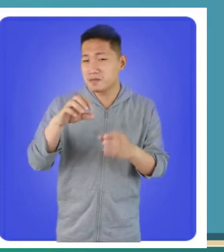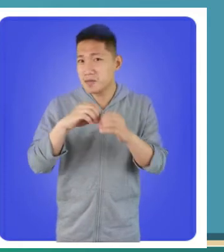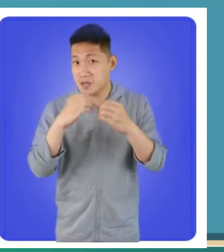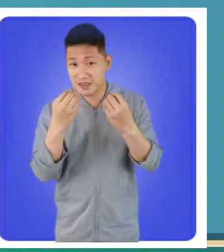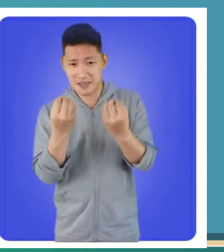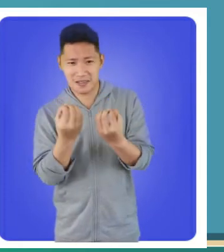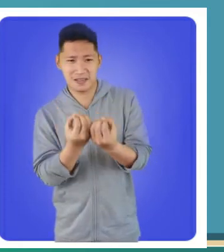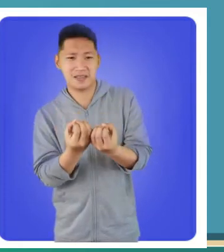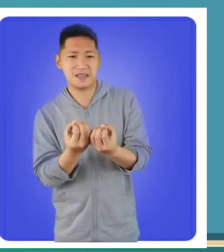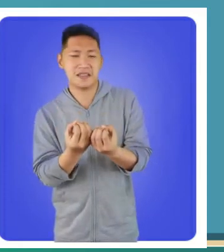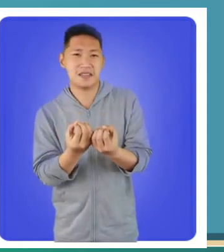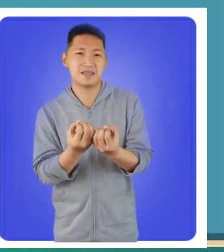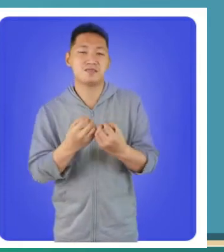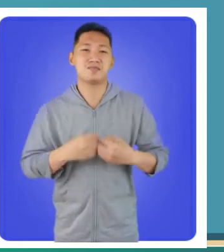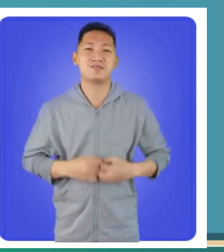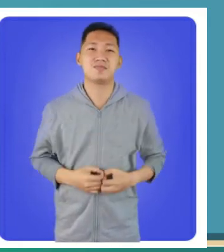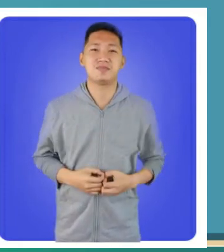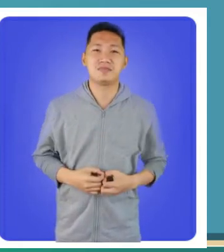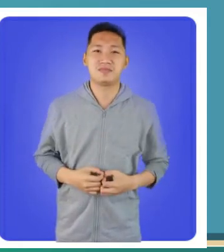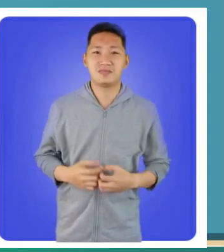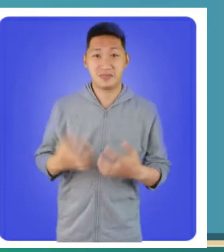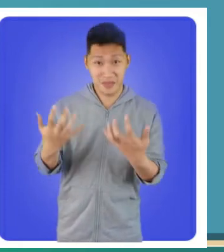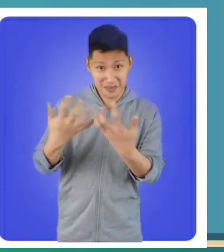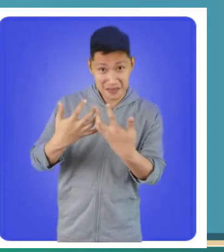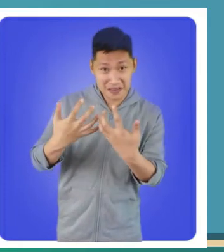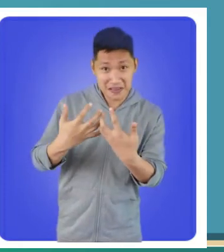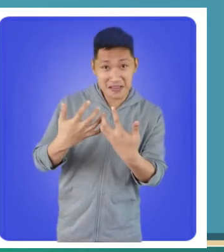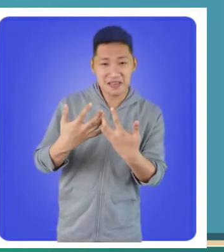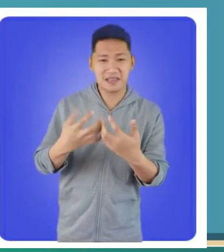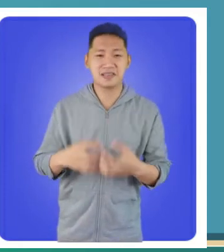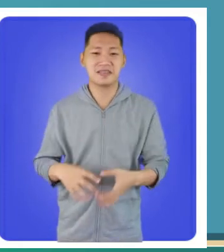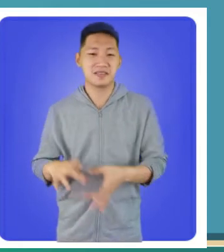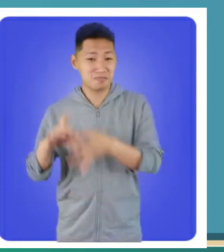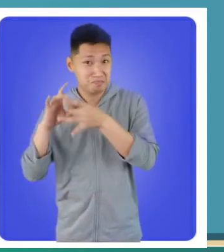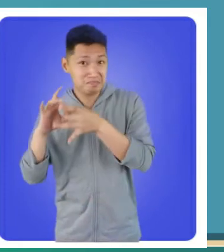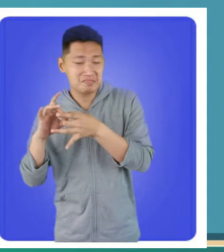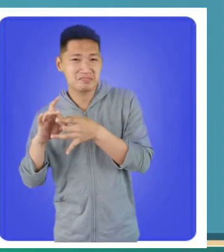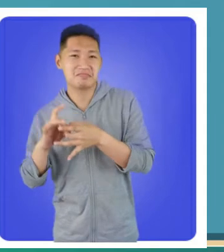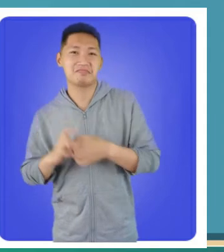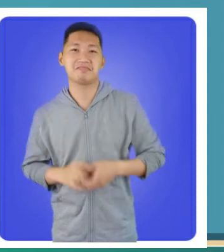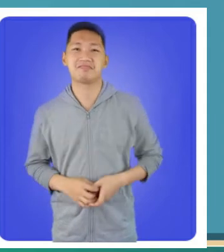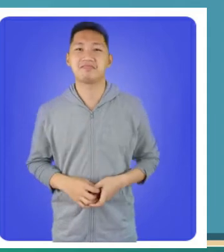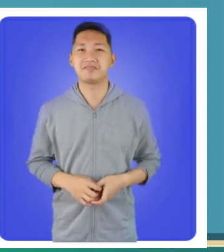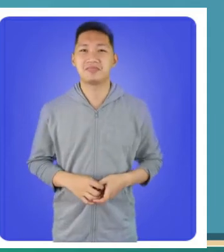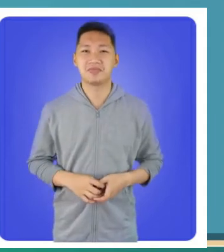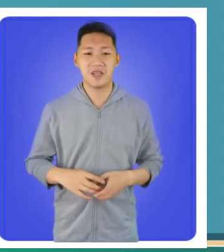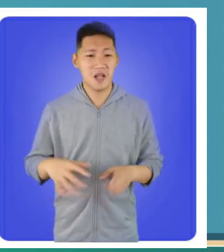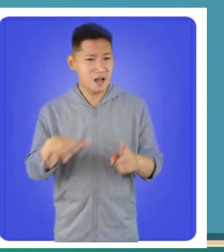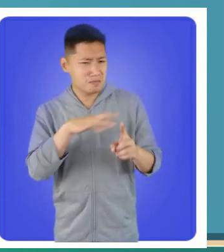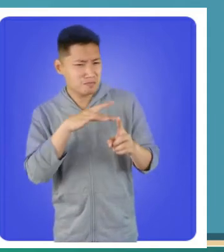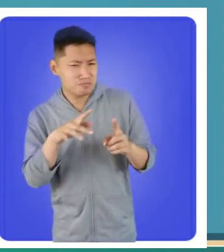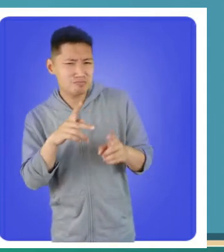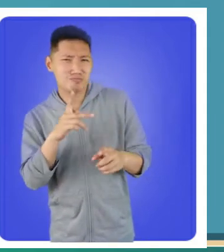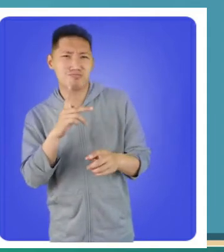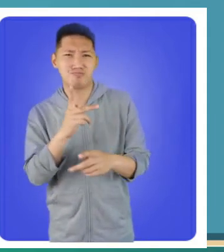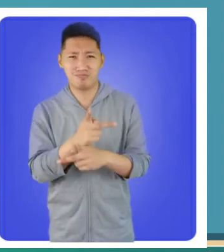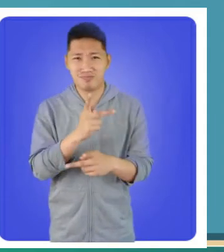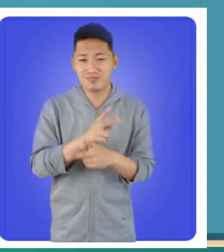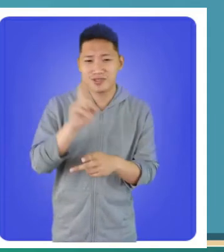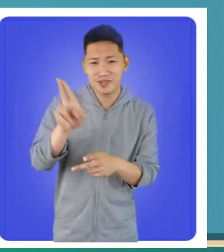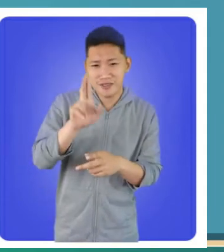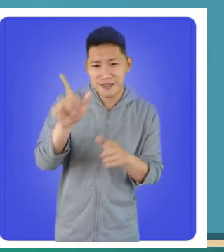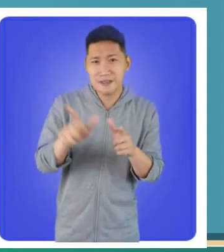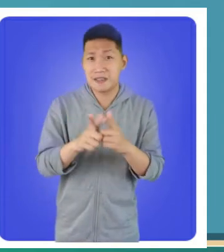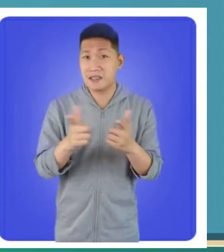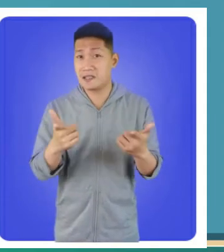be organized, coherent and cohesive, observing proper use of